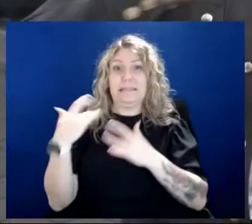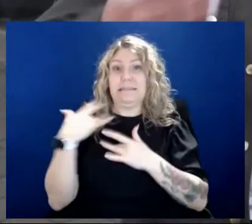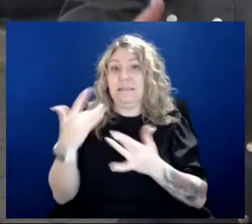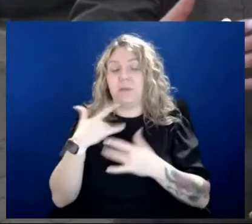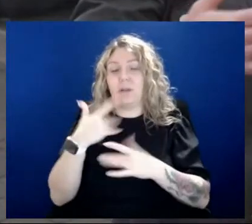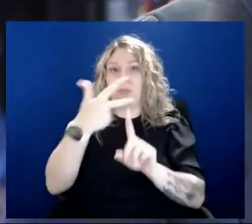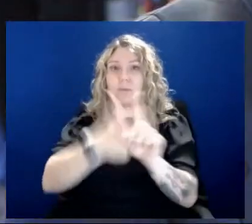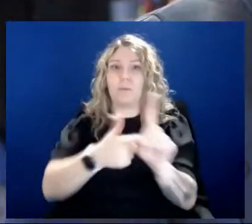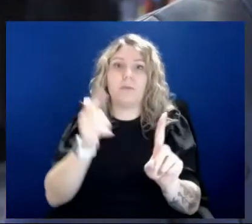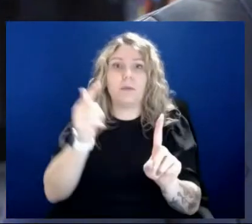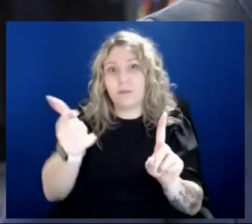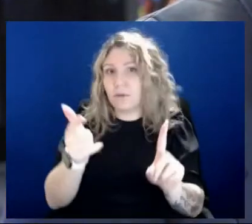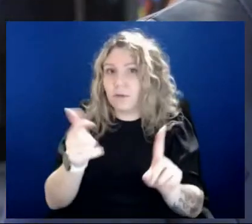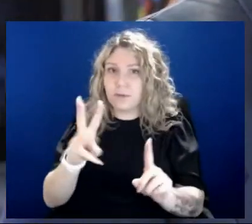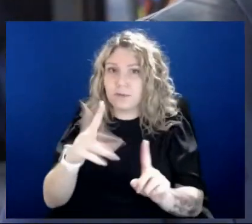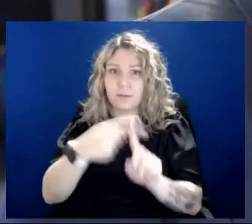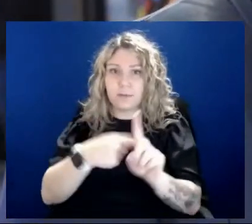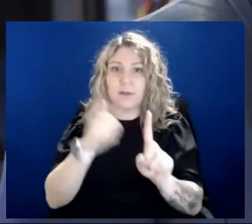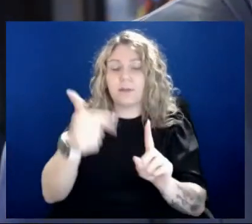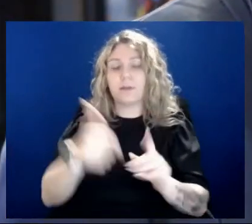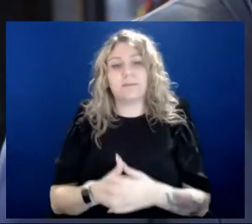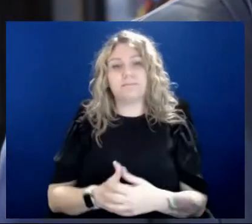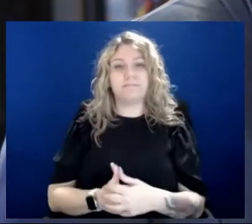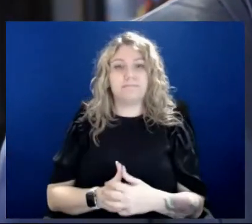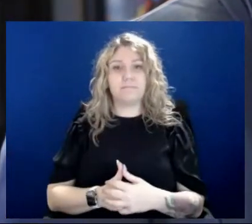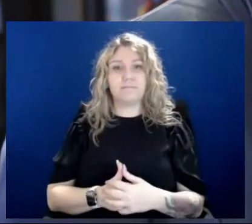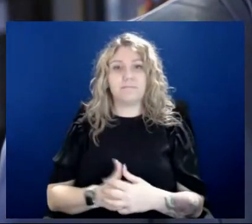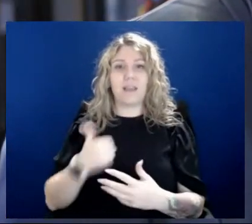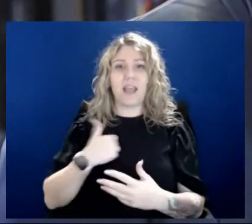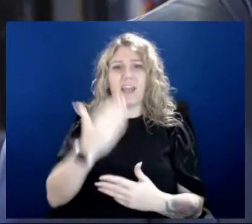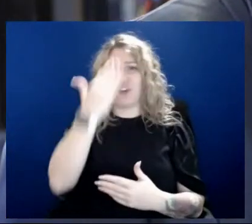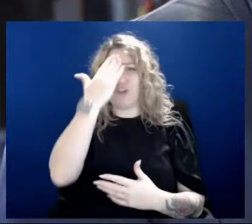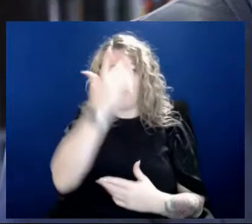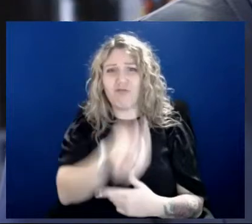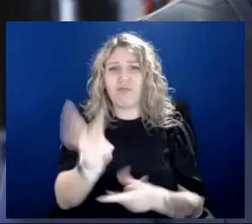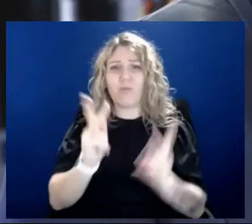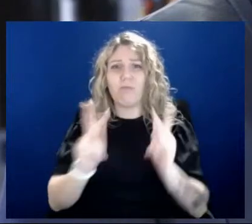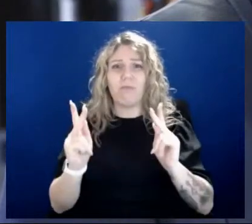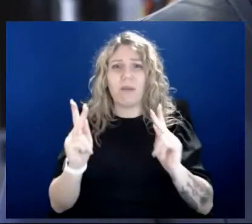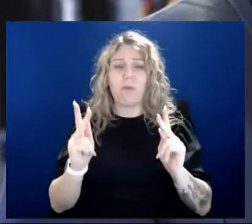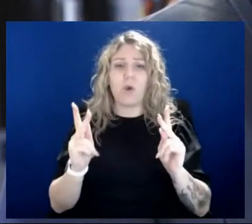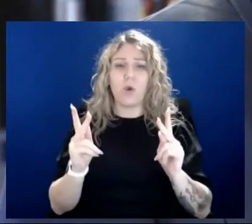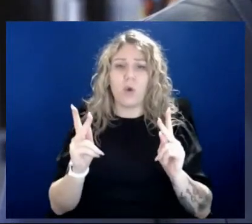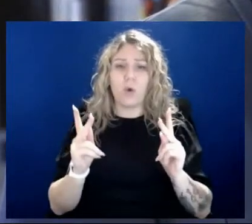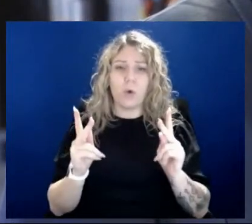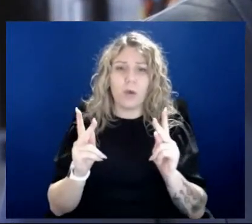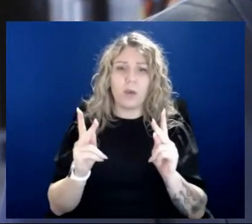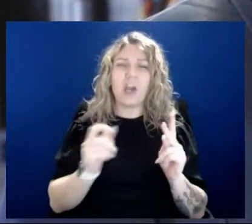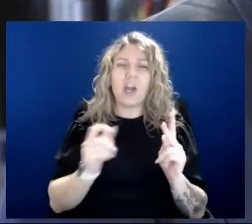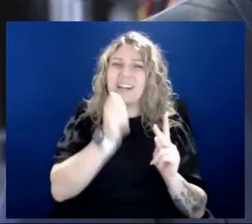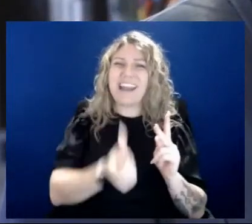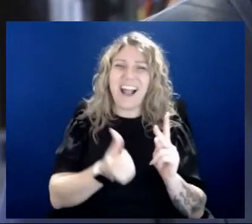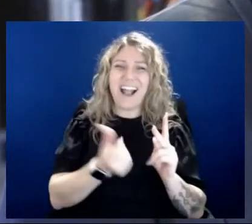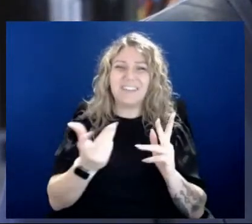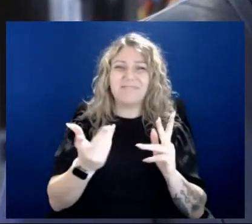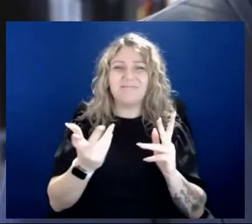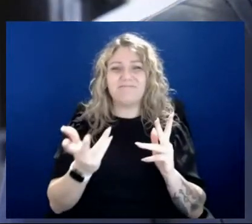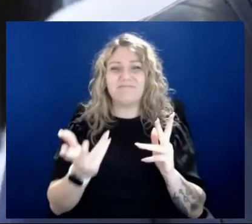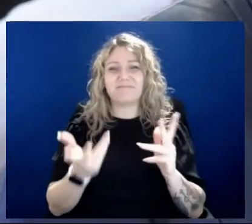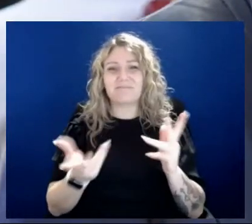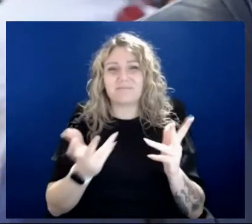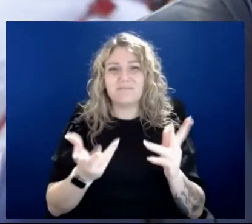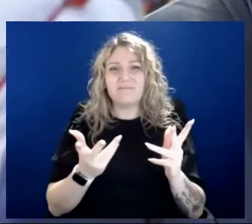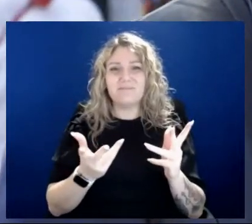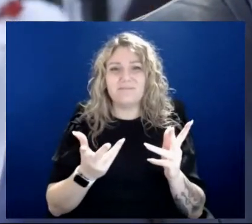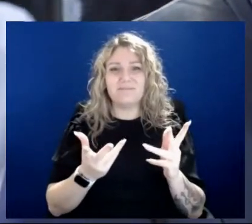or 6 months out. I do know a few people that are not on commercial